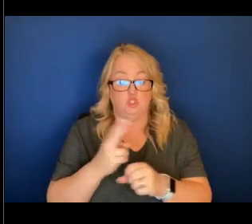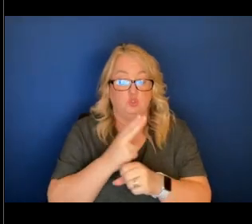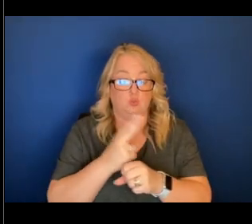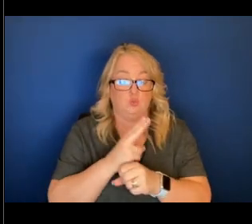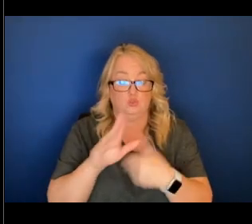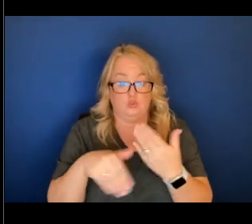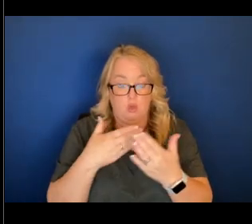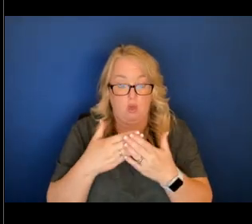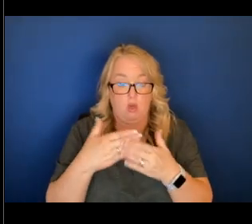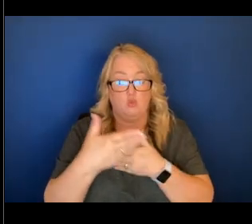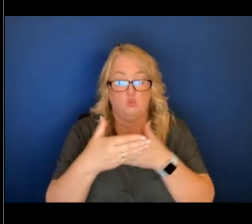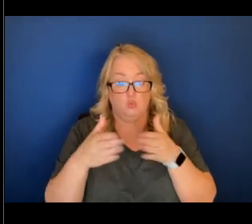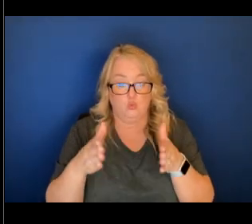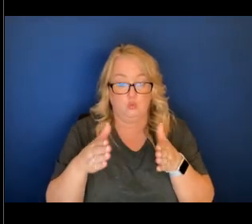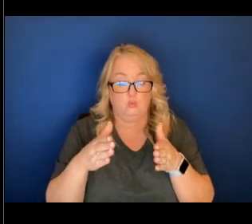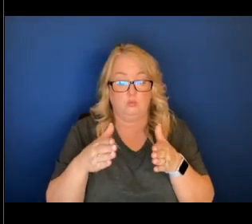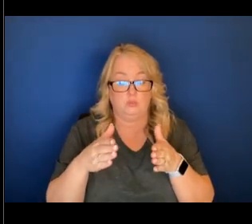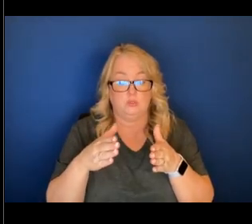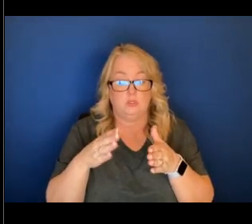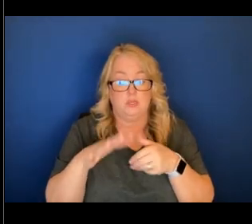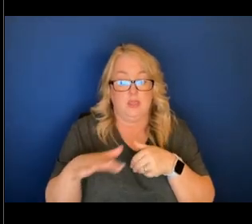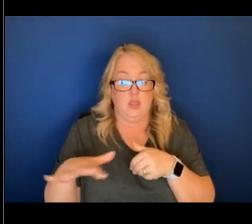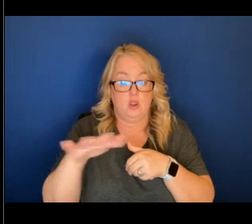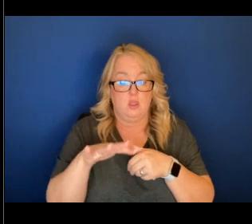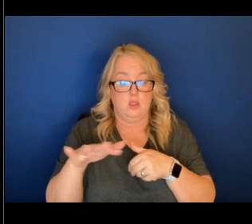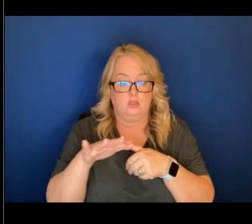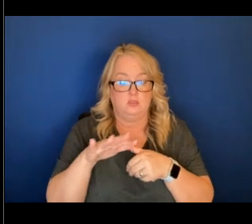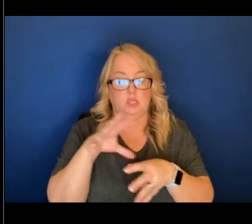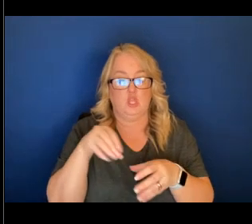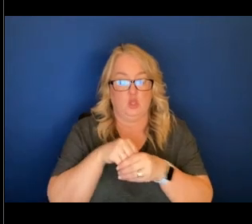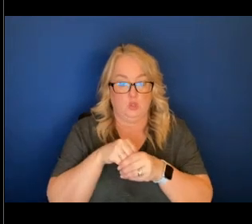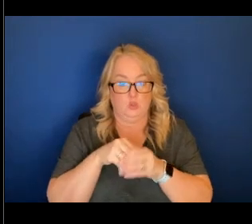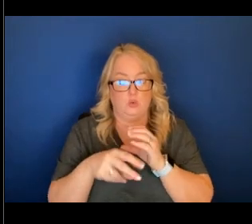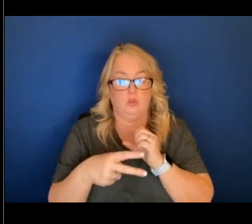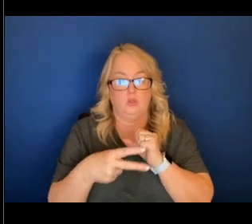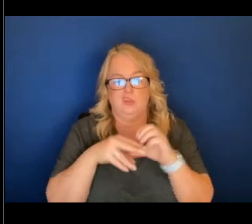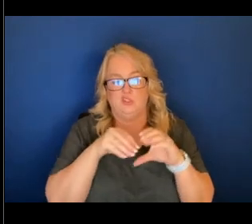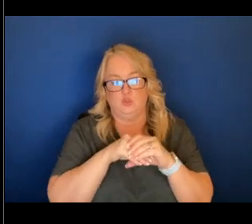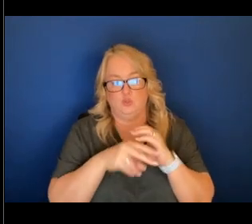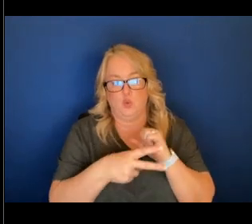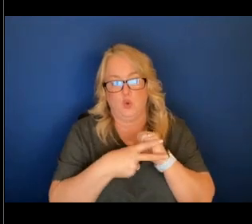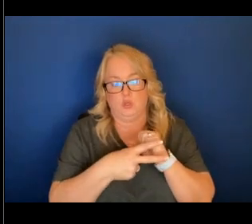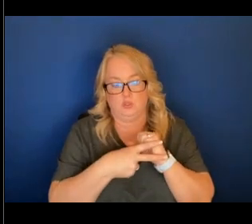all rooms and spaces, including storage areas, safely.